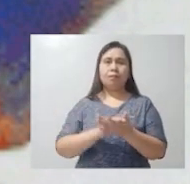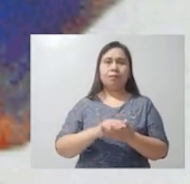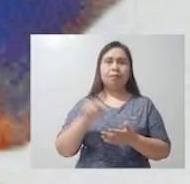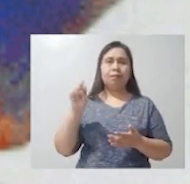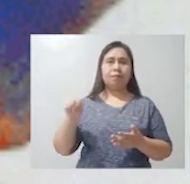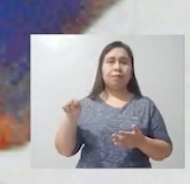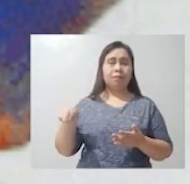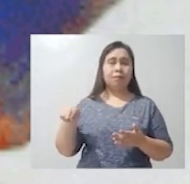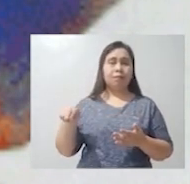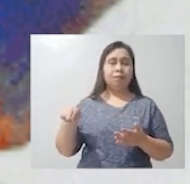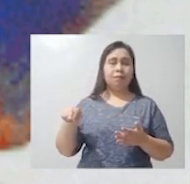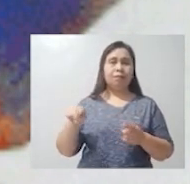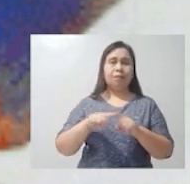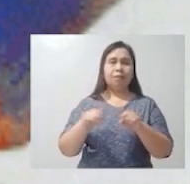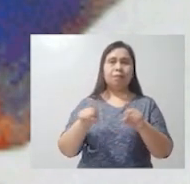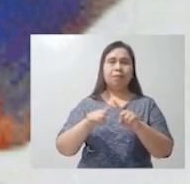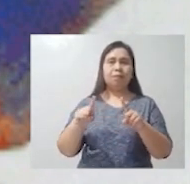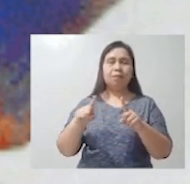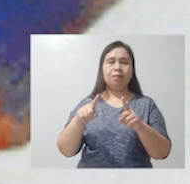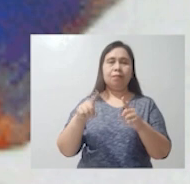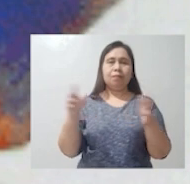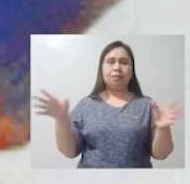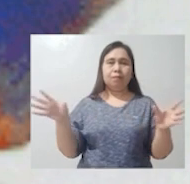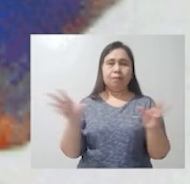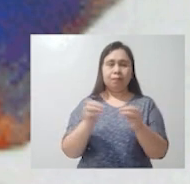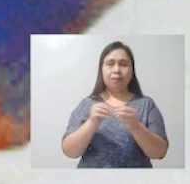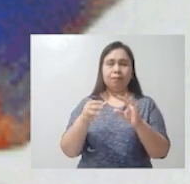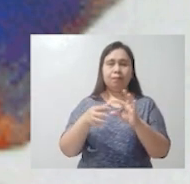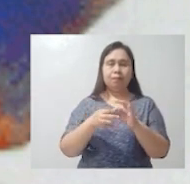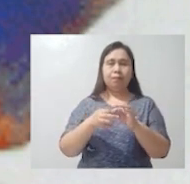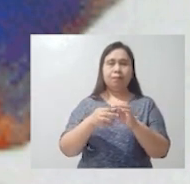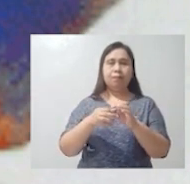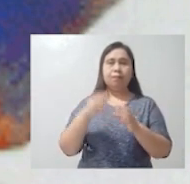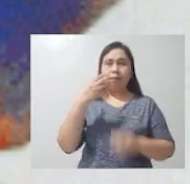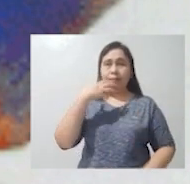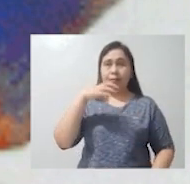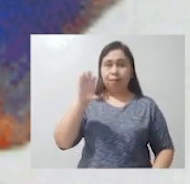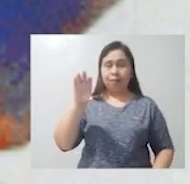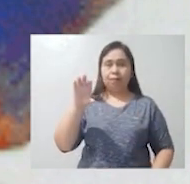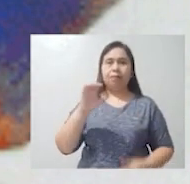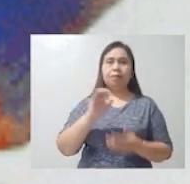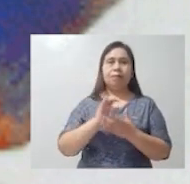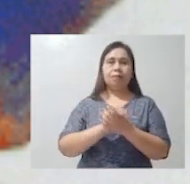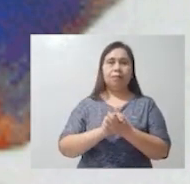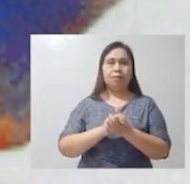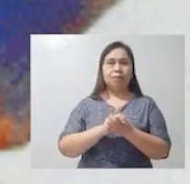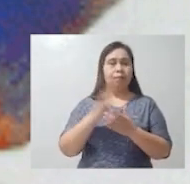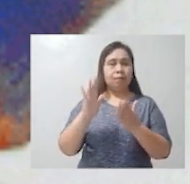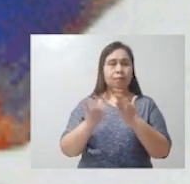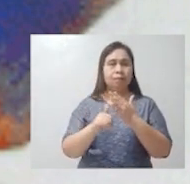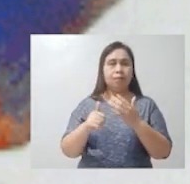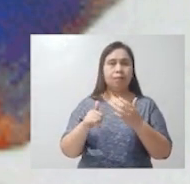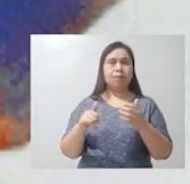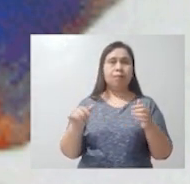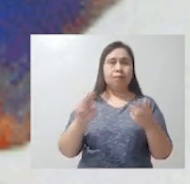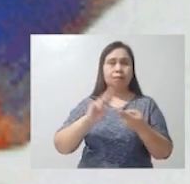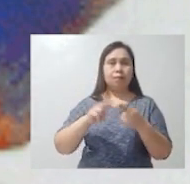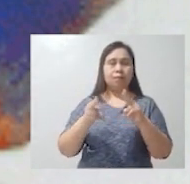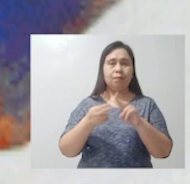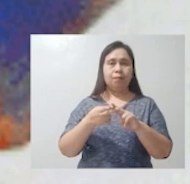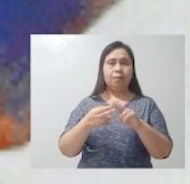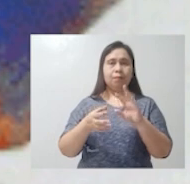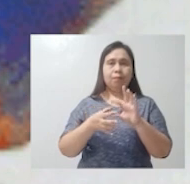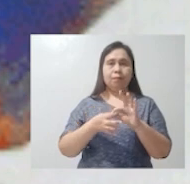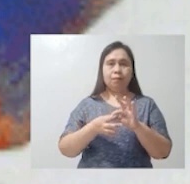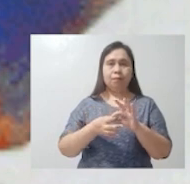different amounts of heat to raise the temperature of a given mass of the substance by a certain number of degrees. This is what